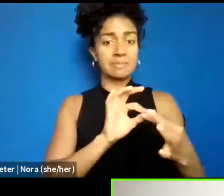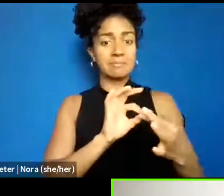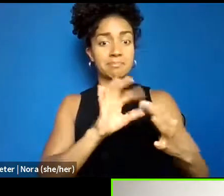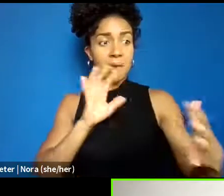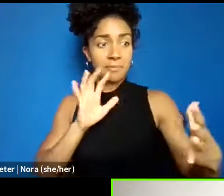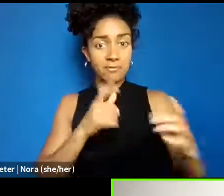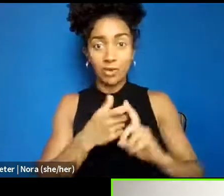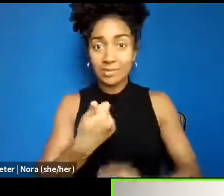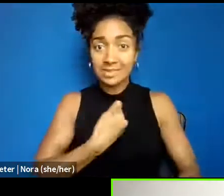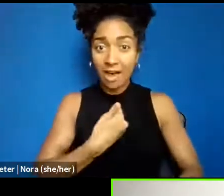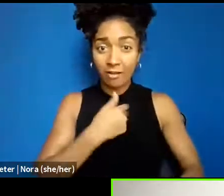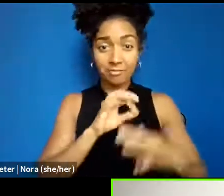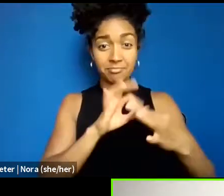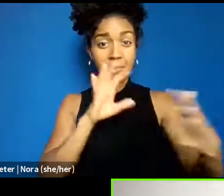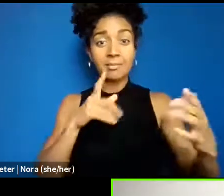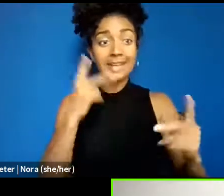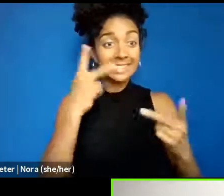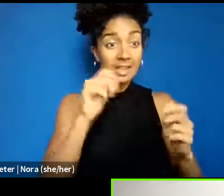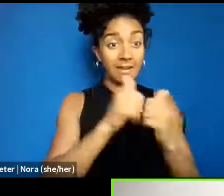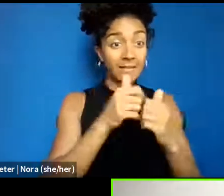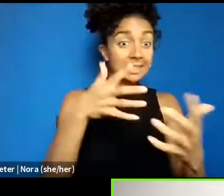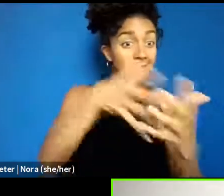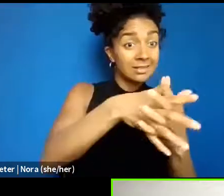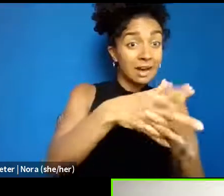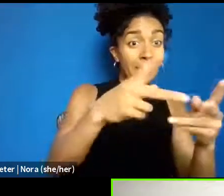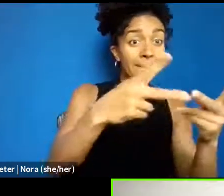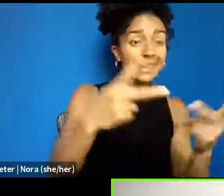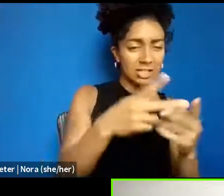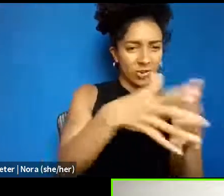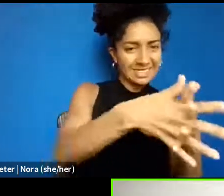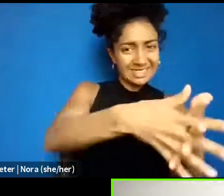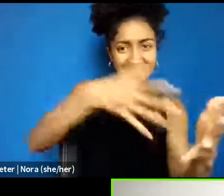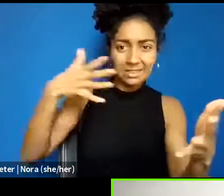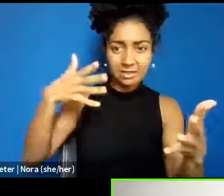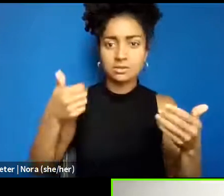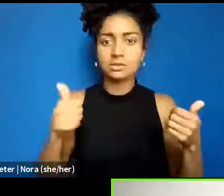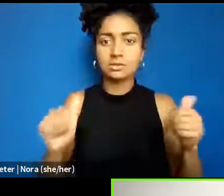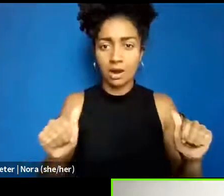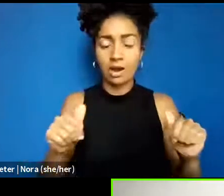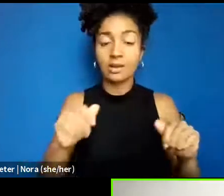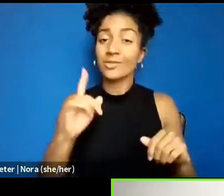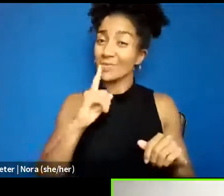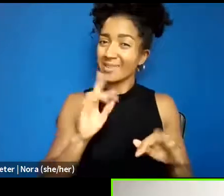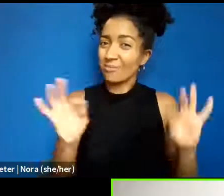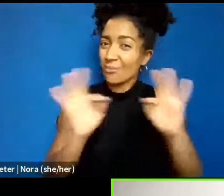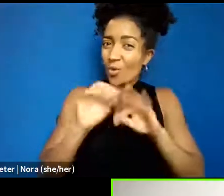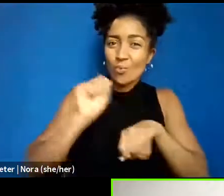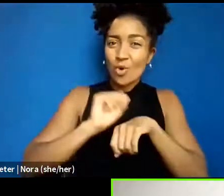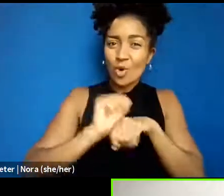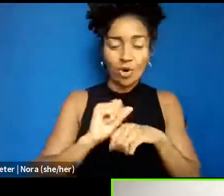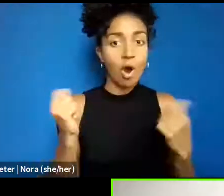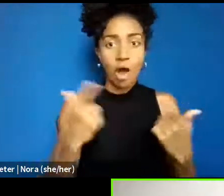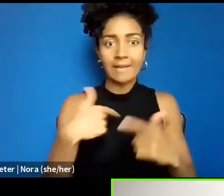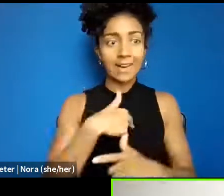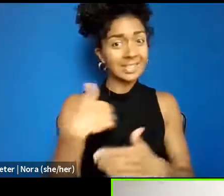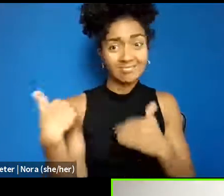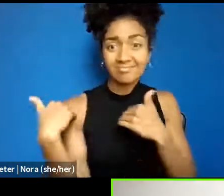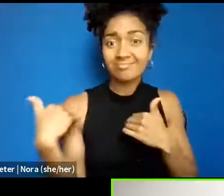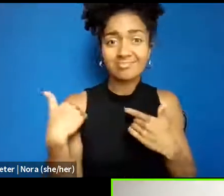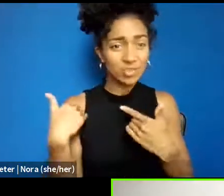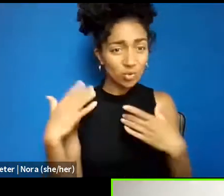intentional commitment. It's work that we all have to be doing. So I really think about it as, if we